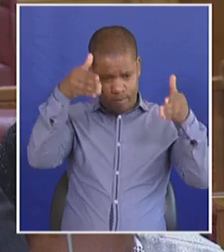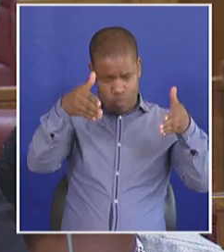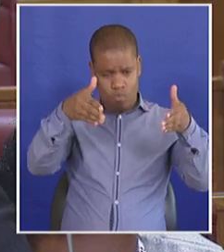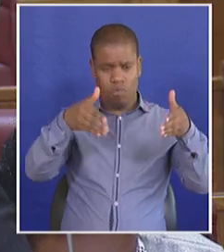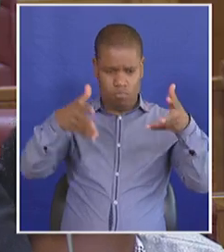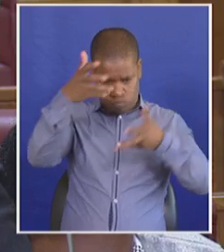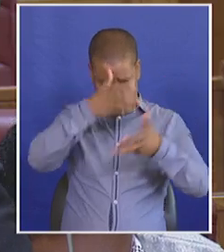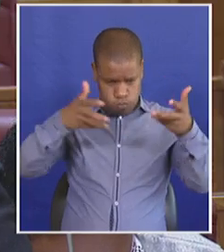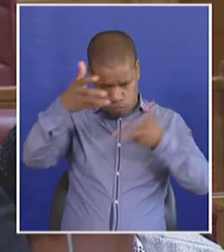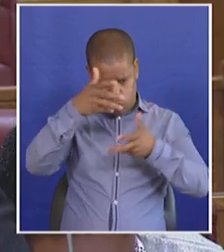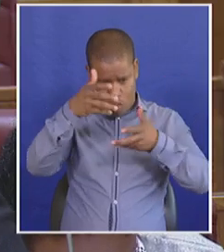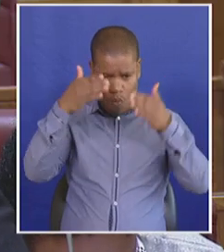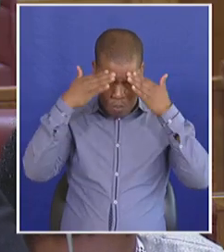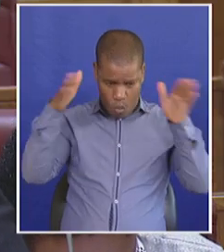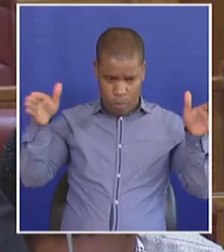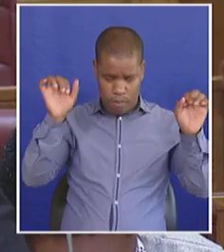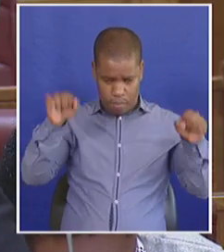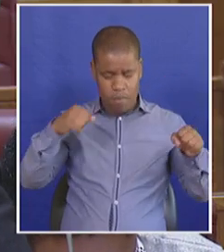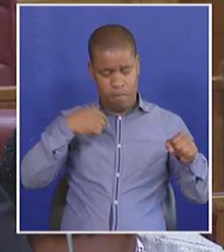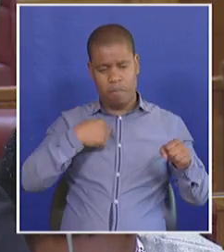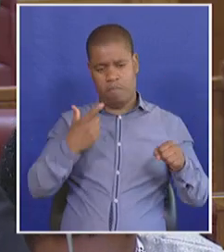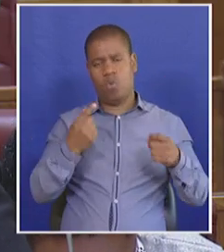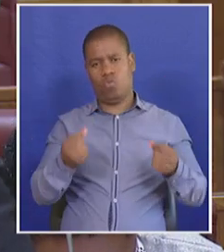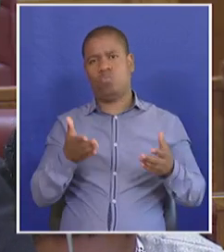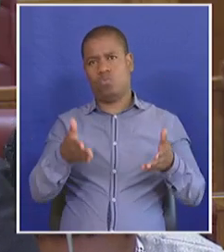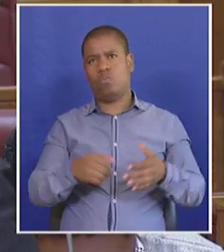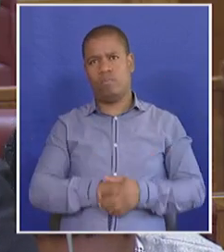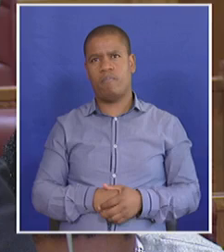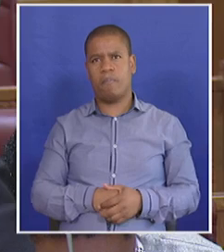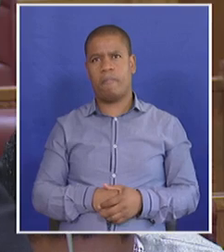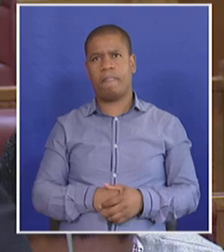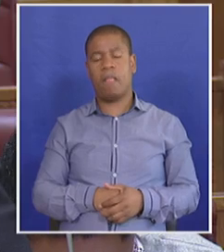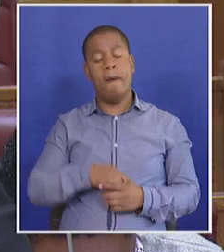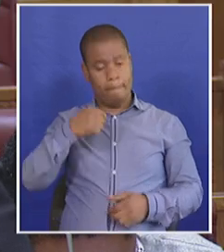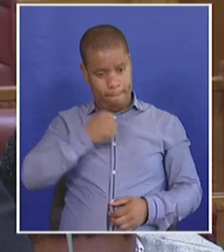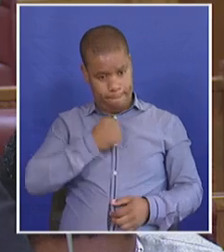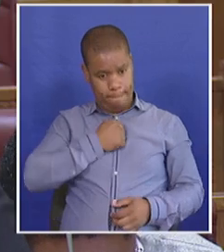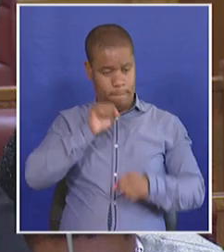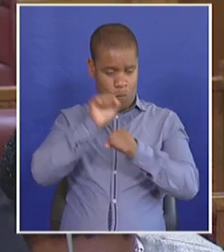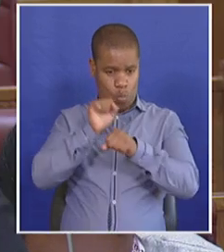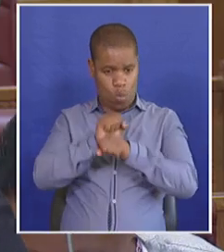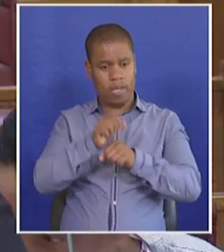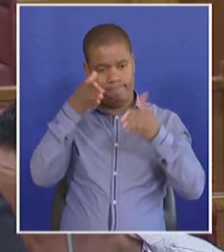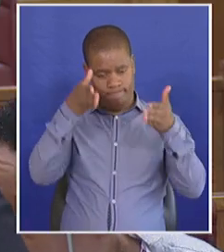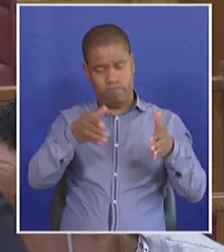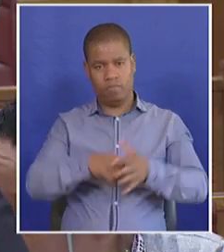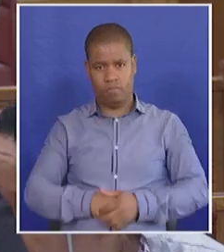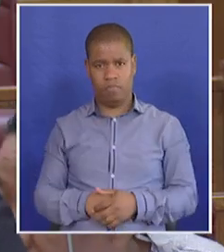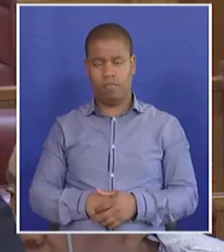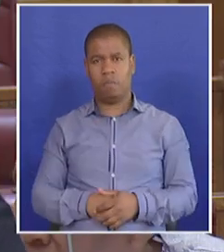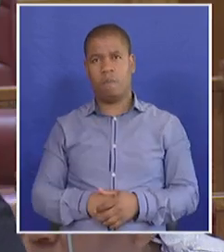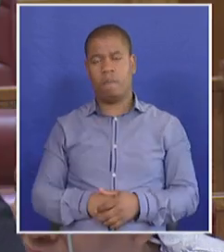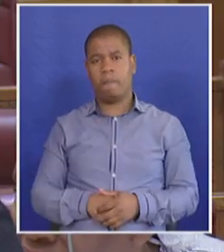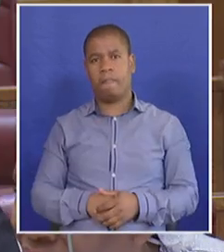me from an objective angle. That's all that I do. And that's all that I had to do in relation to